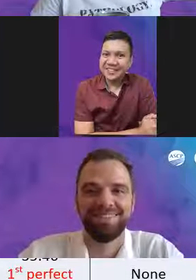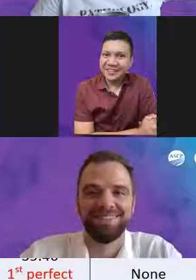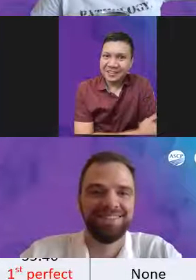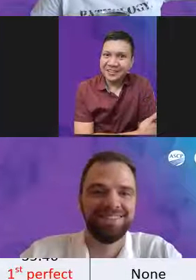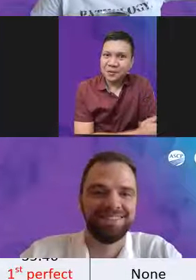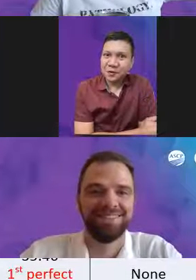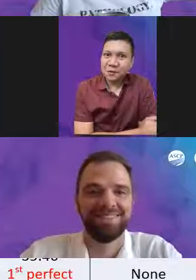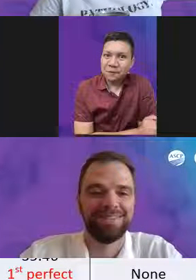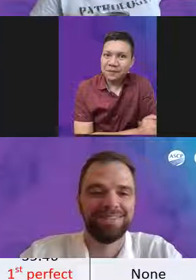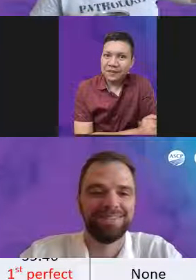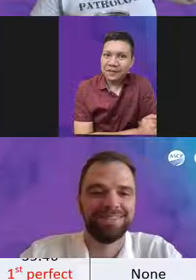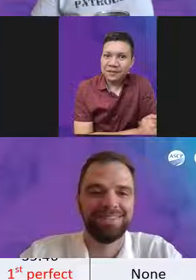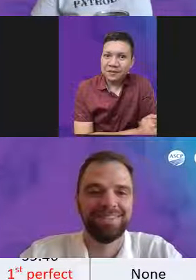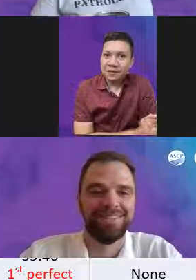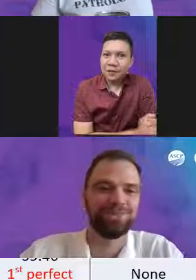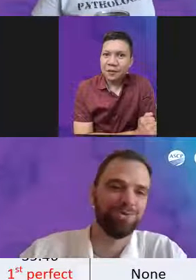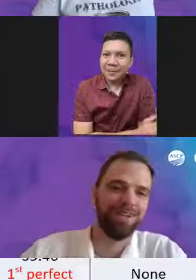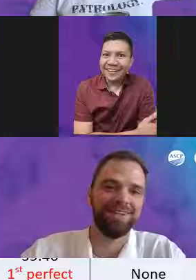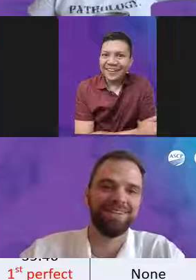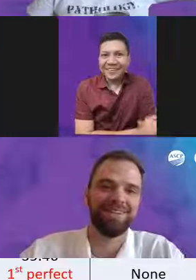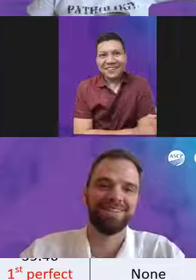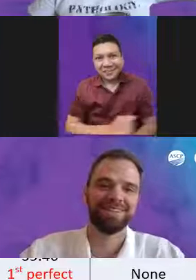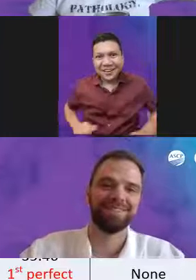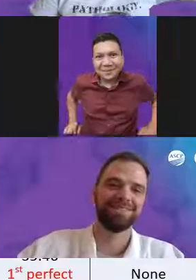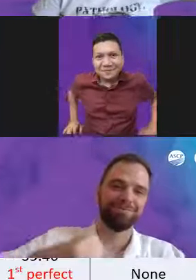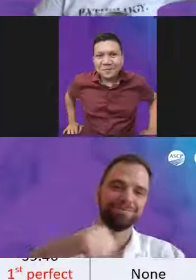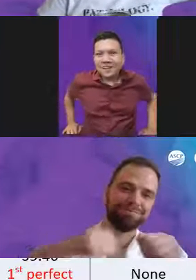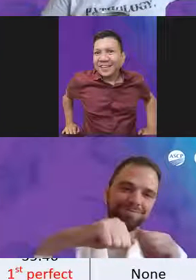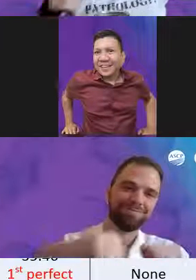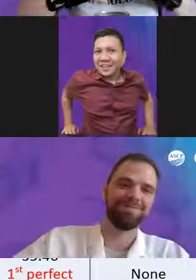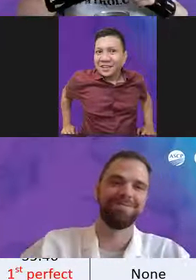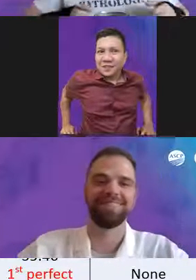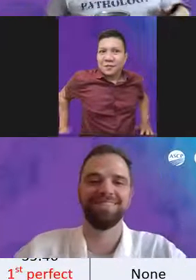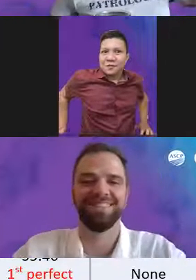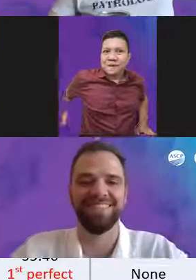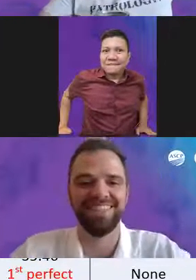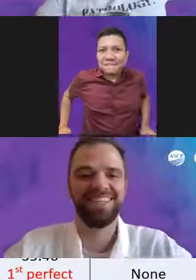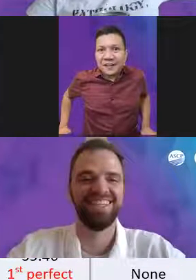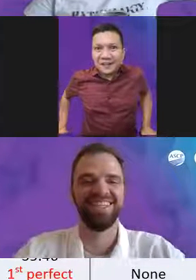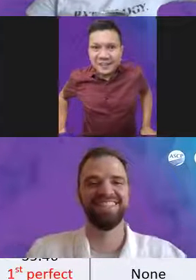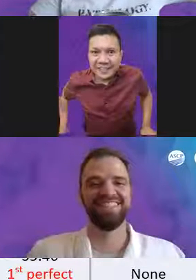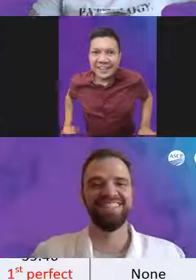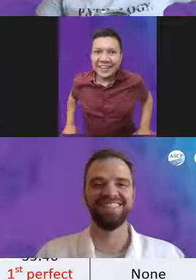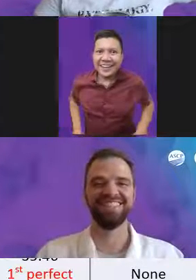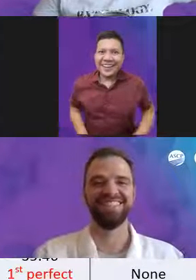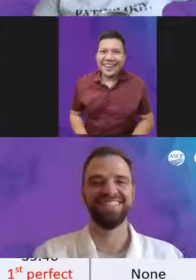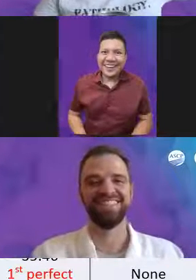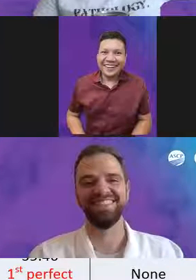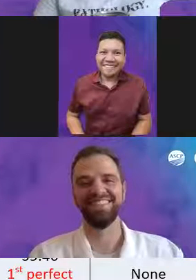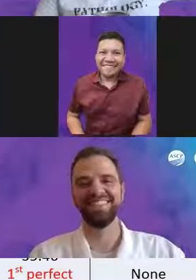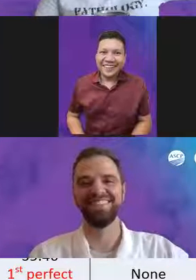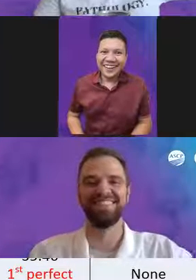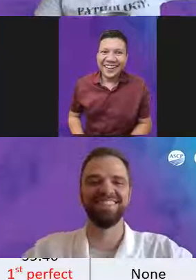be working it, ladies and gentlemen. Get that protein power. Right. Work your brain and your fingers. Be like Weber